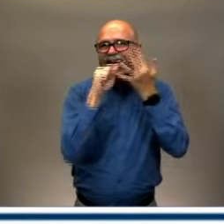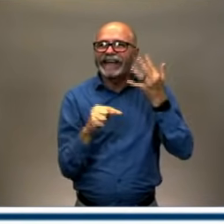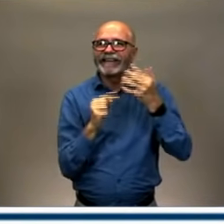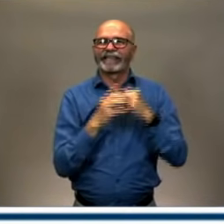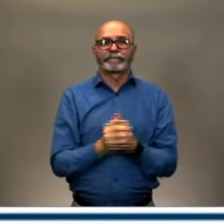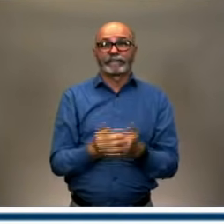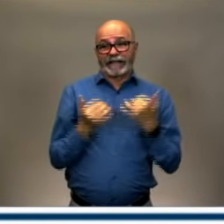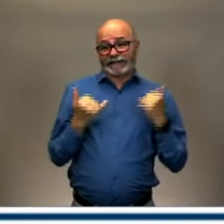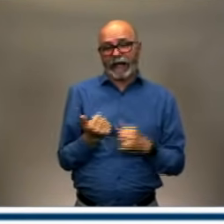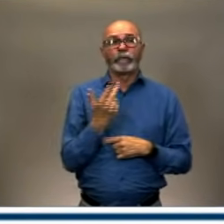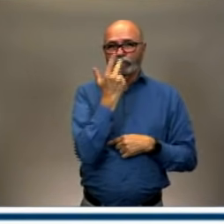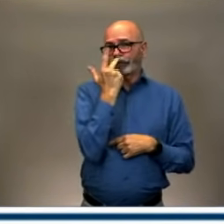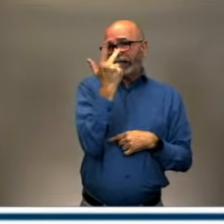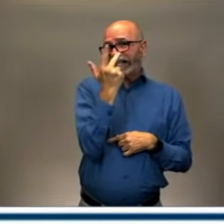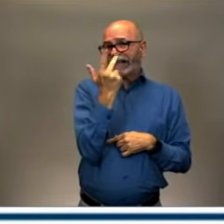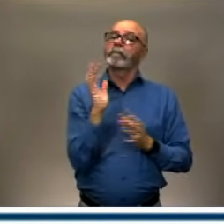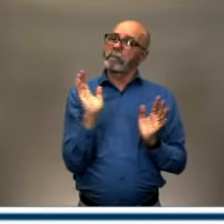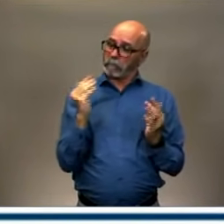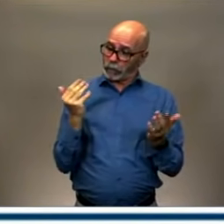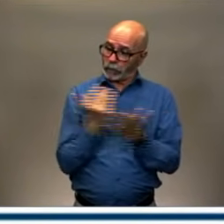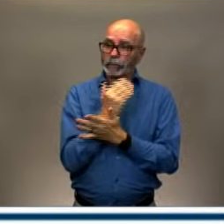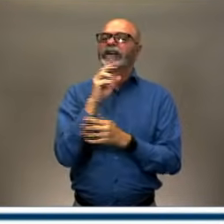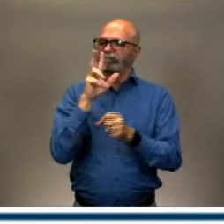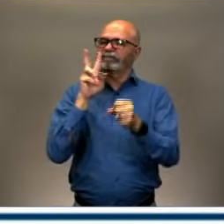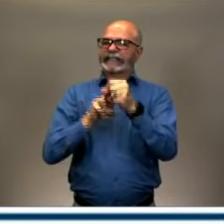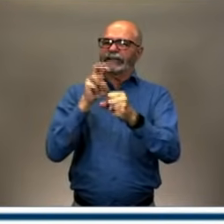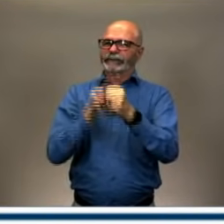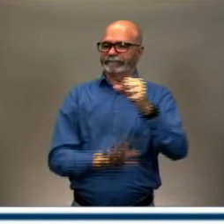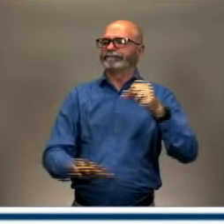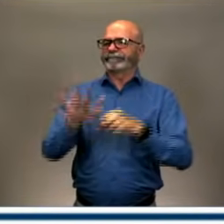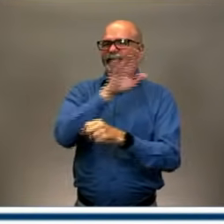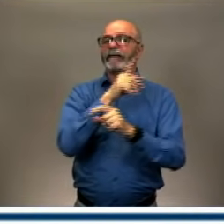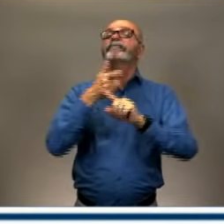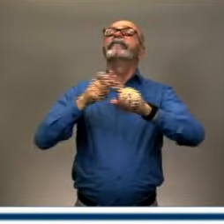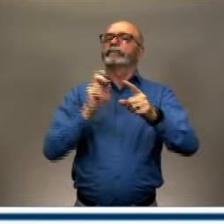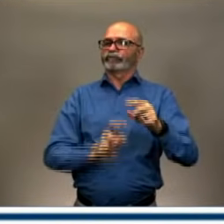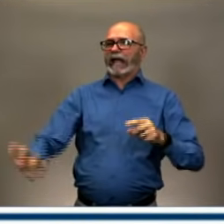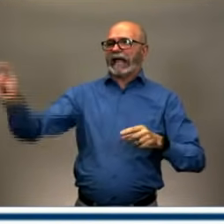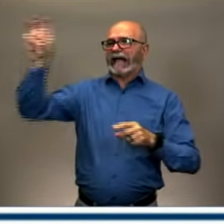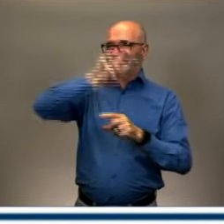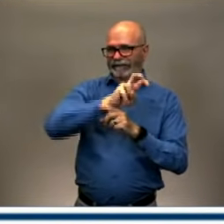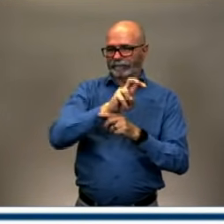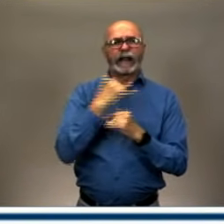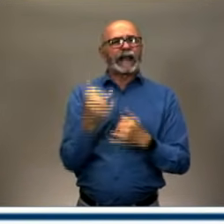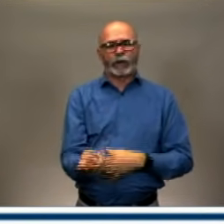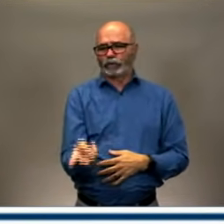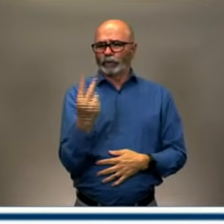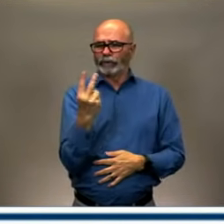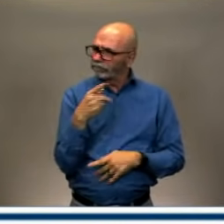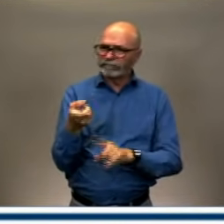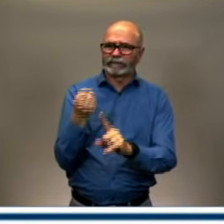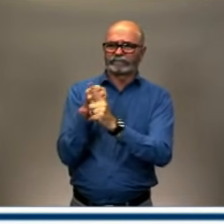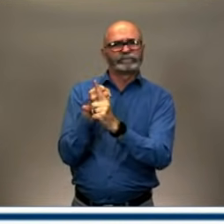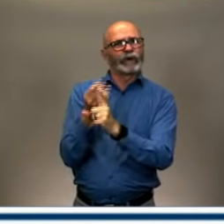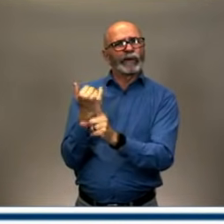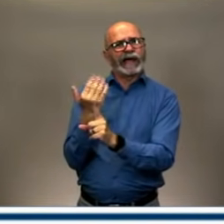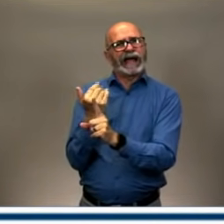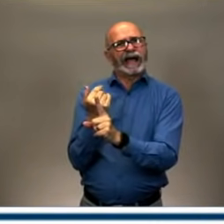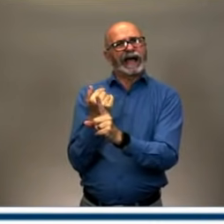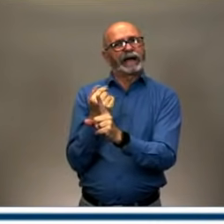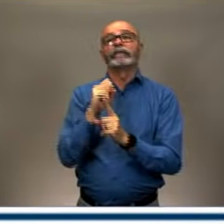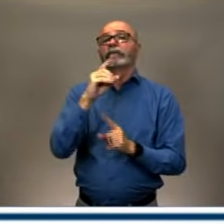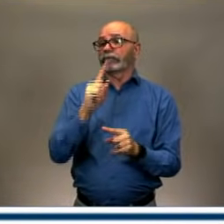Central Zone. 1 of them is related to travel and the other 2 are under investigation. Since October 1st, there have